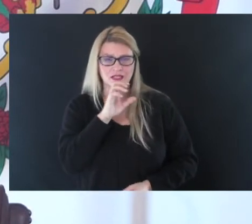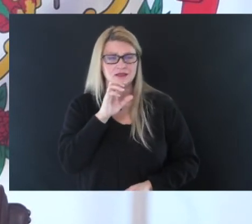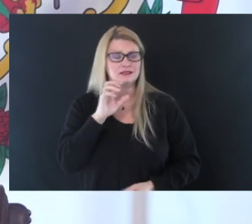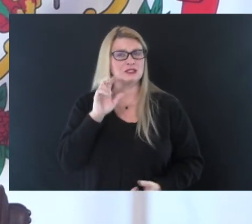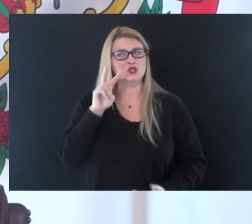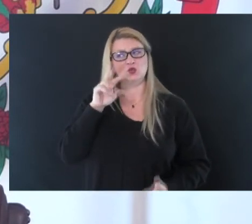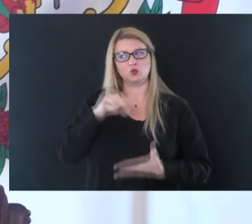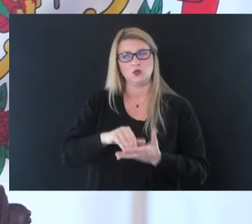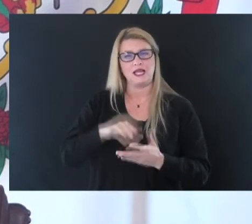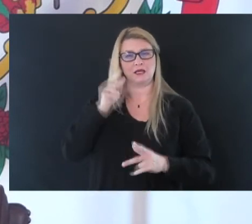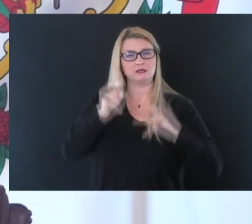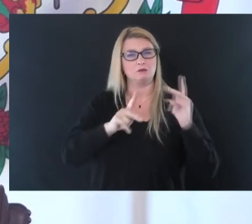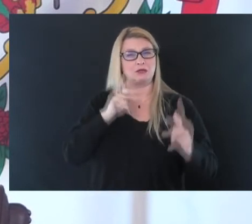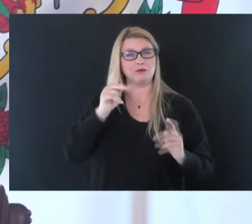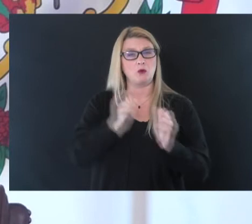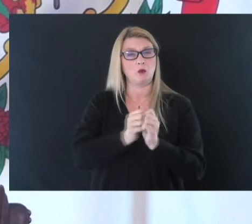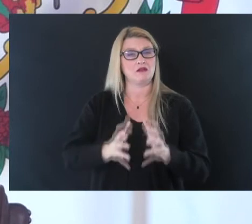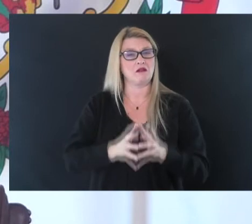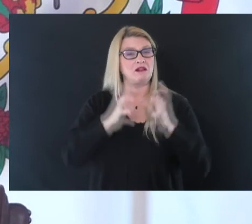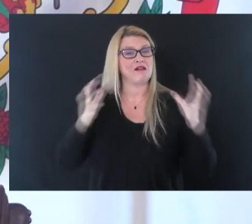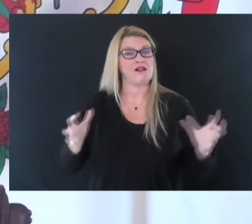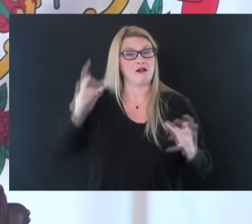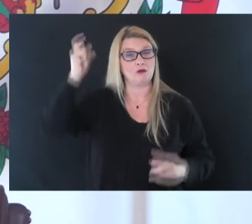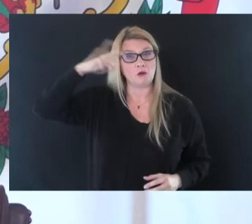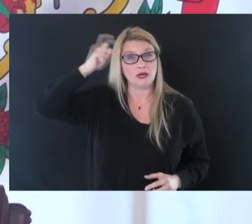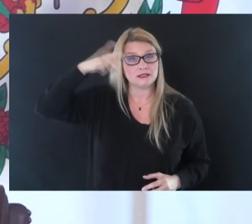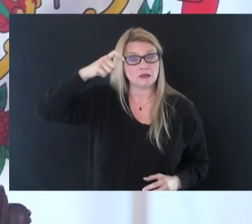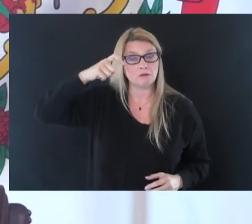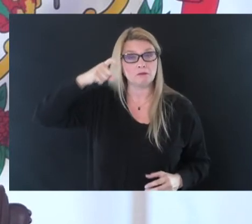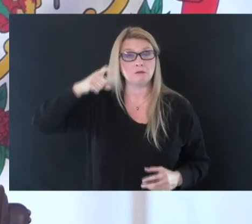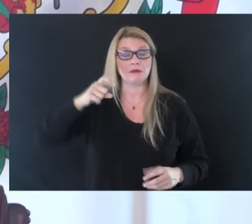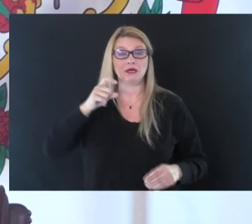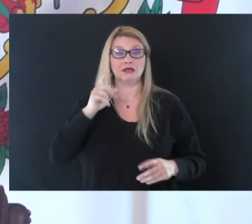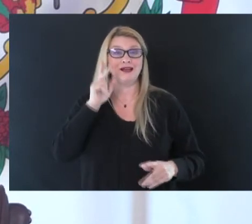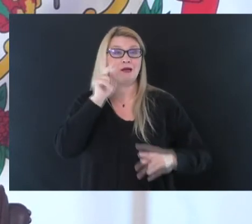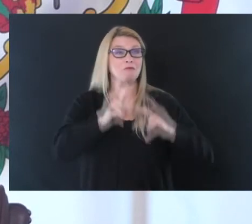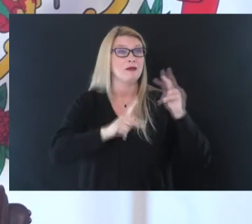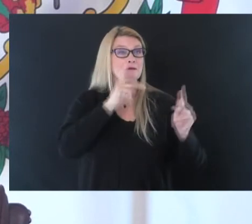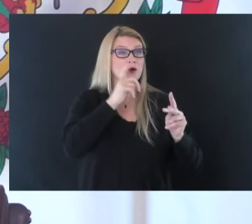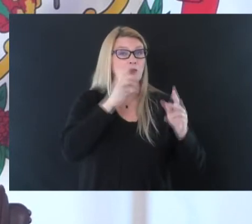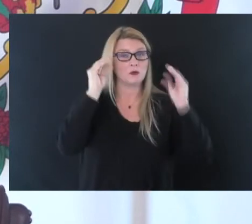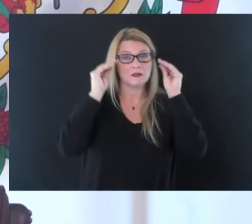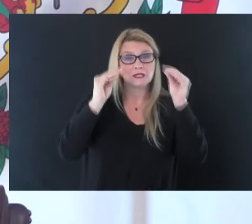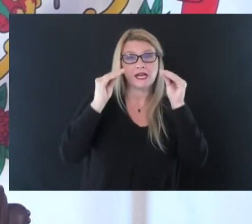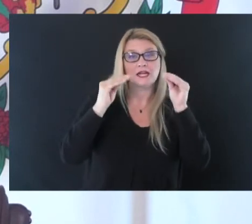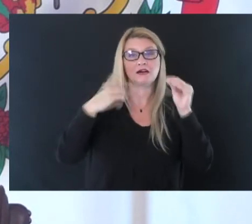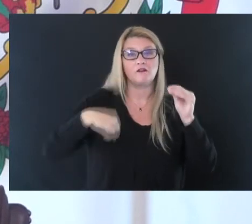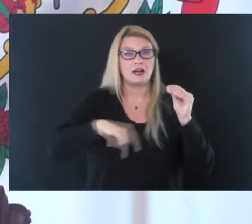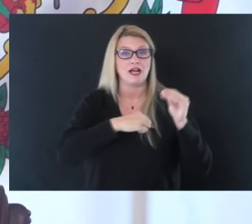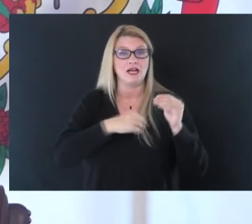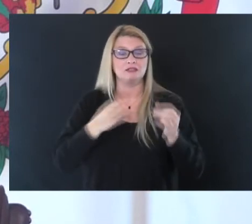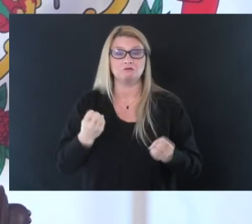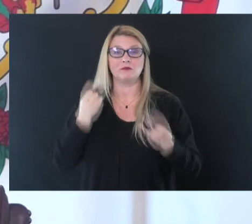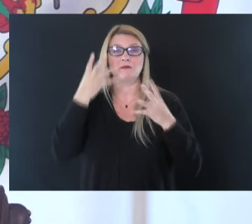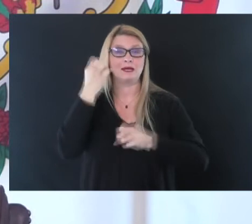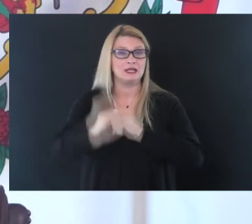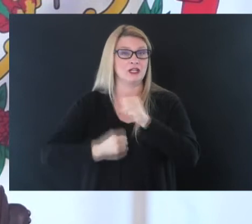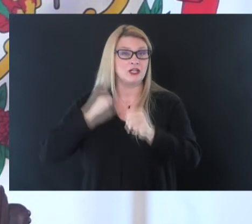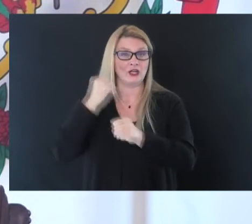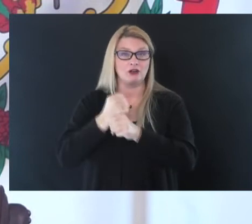2,000 of our wisdom, 2,000 of the people that guided us through decades in their life.